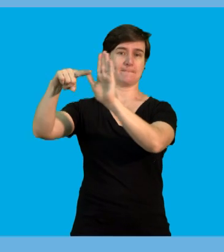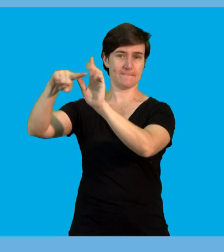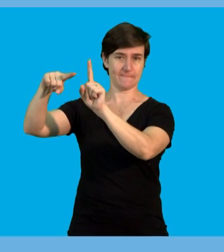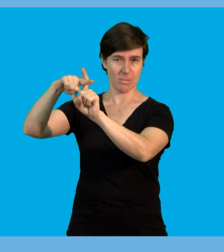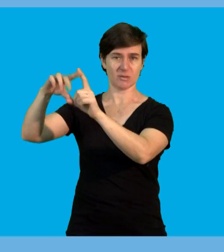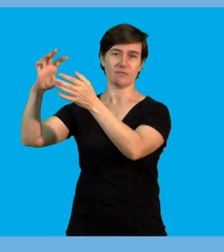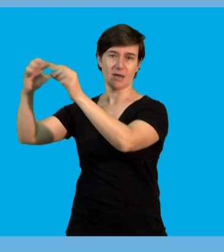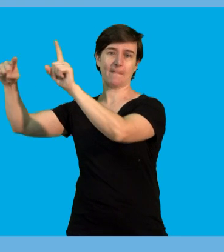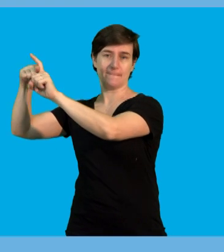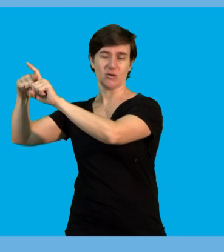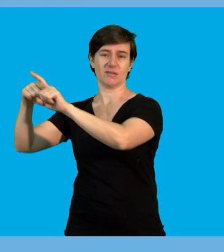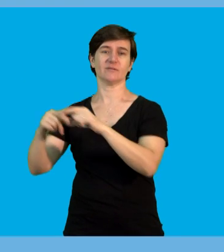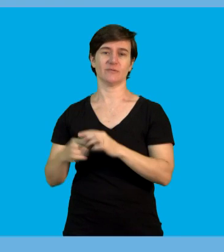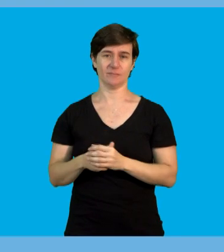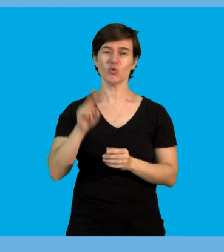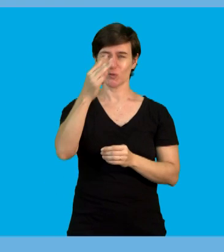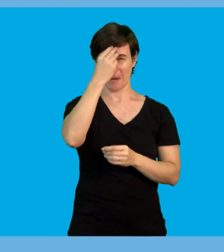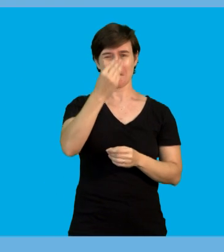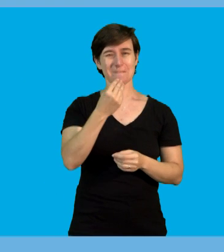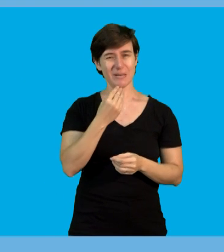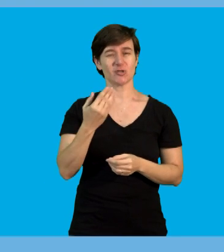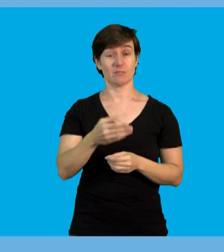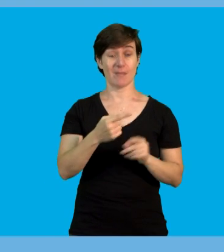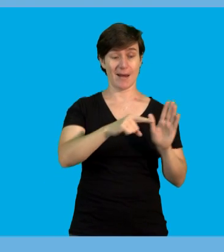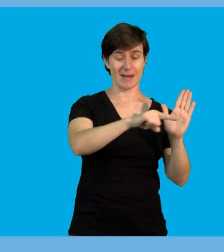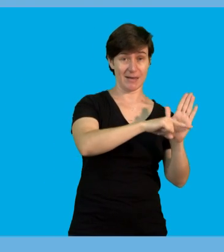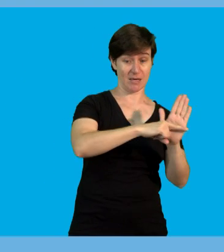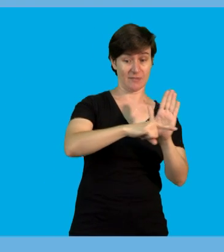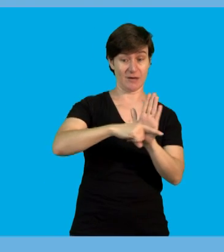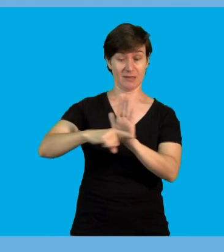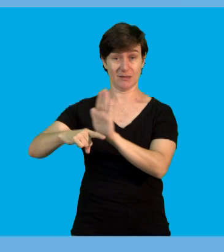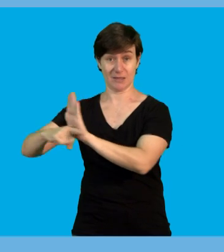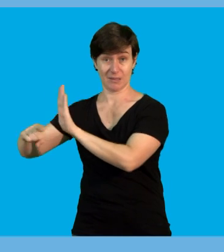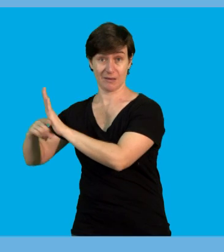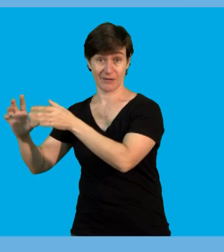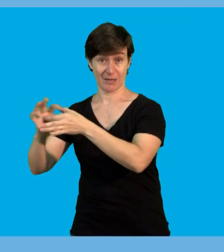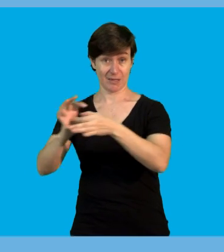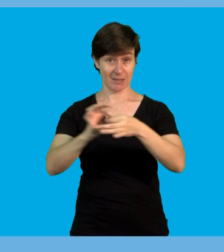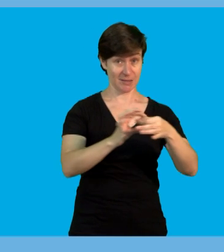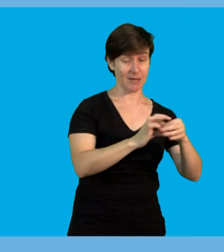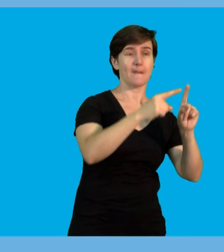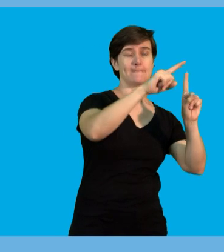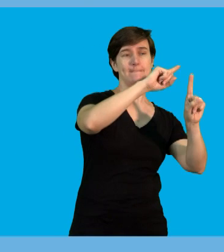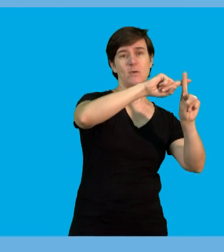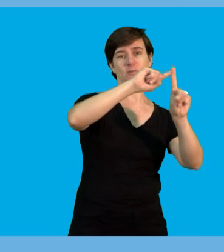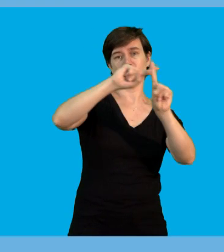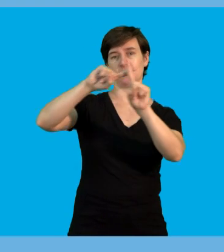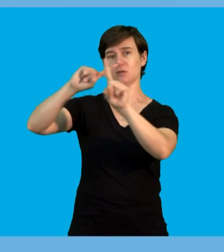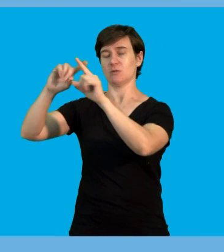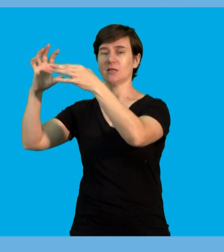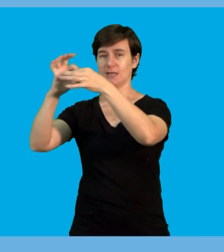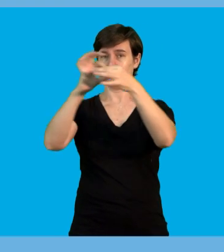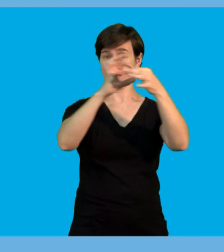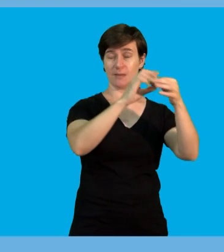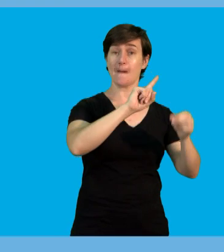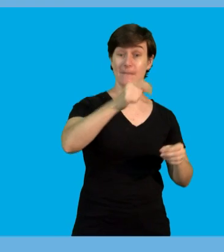positives, they'll also be connected to each other. As we can see on this picture, negative to the negative and positive to the positive, only in a